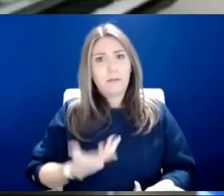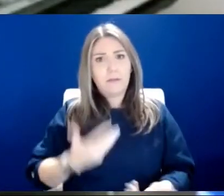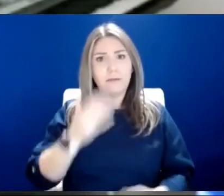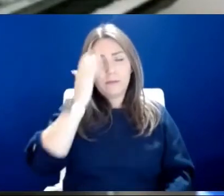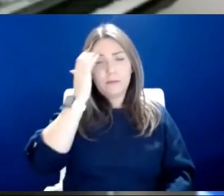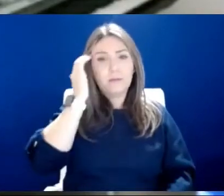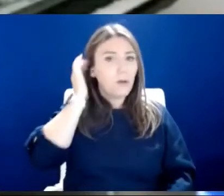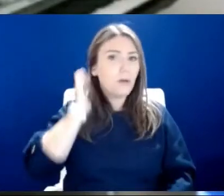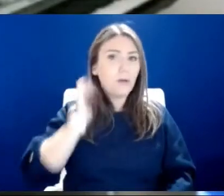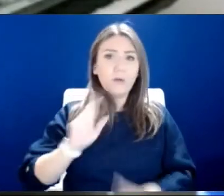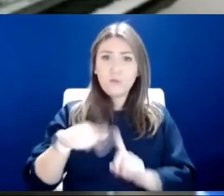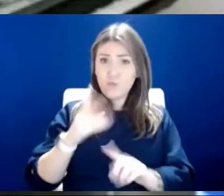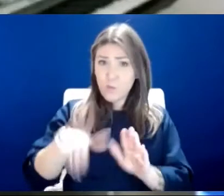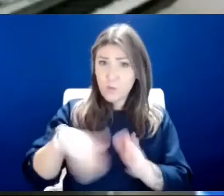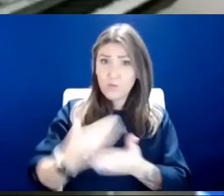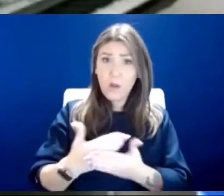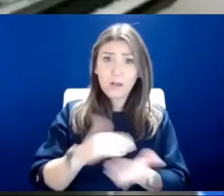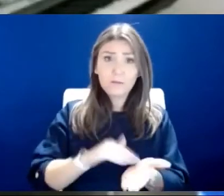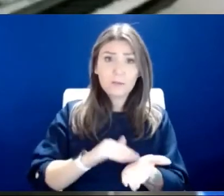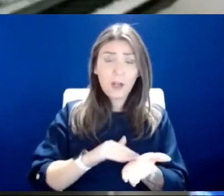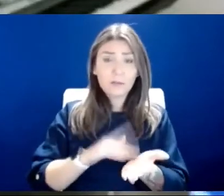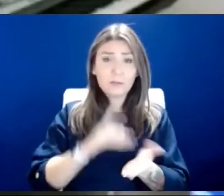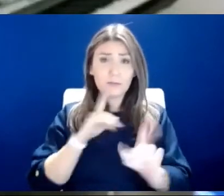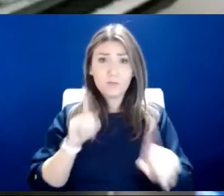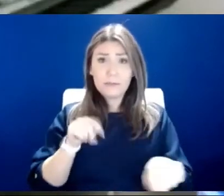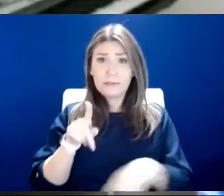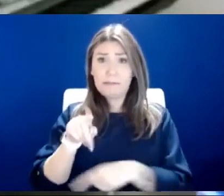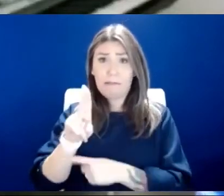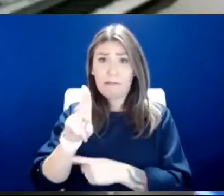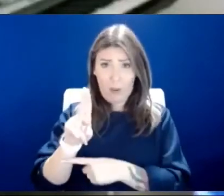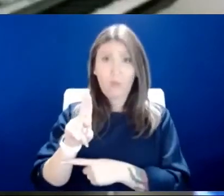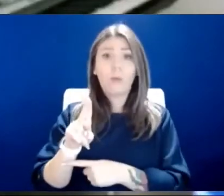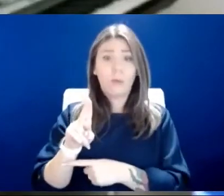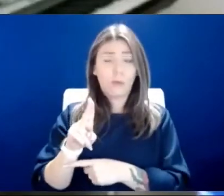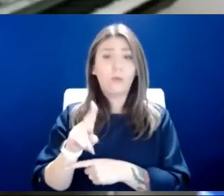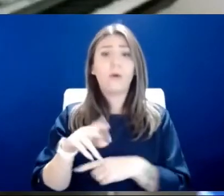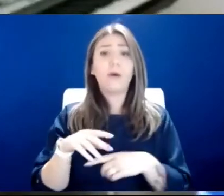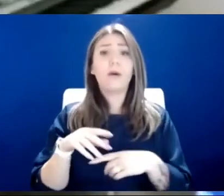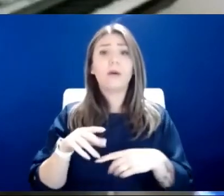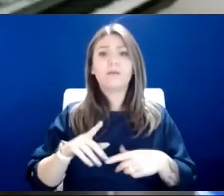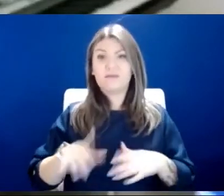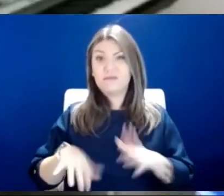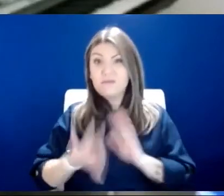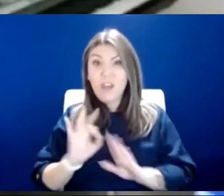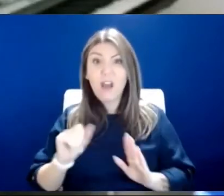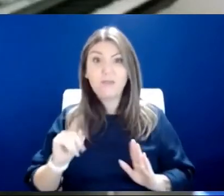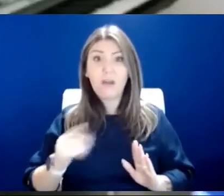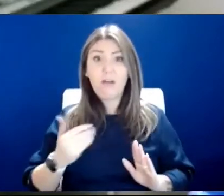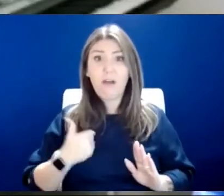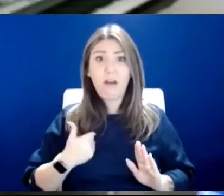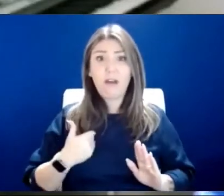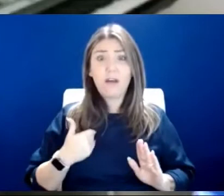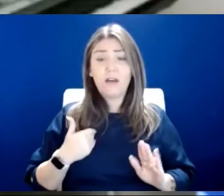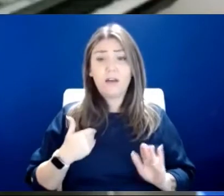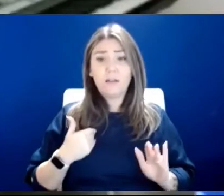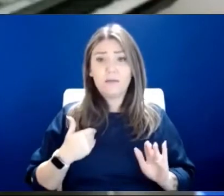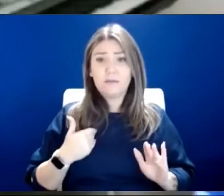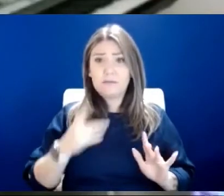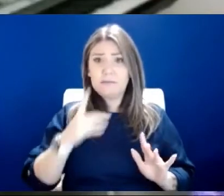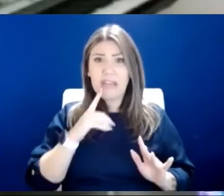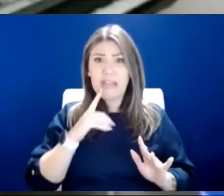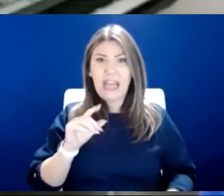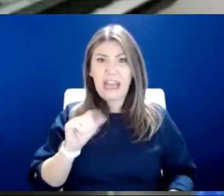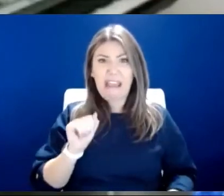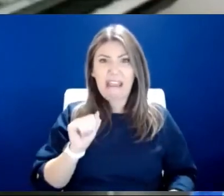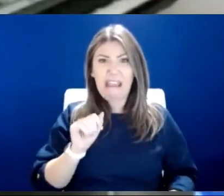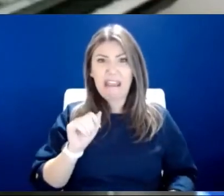the doctor, I went to KU, and they found out that I had, you know, this amyloidosis, and I didn't know